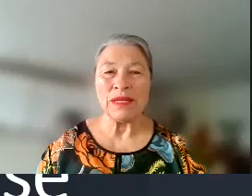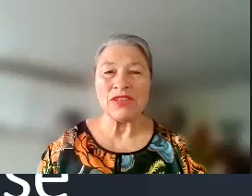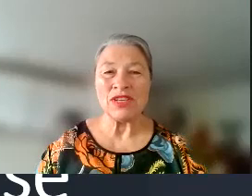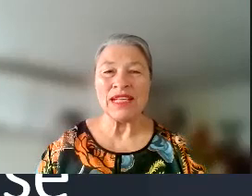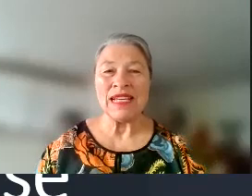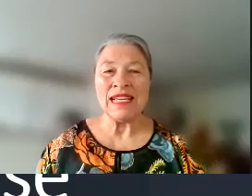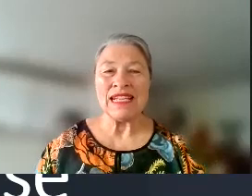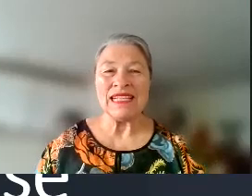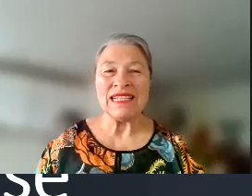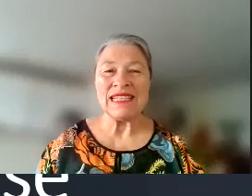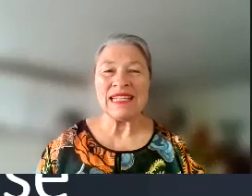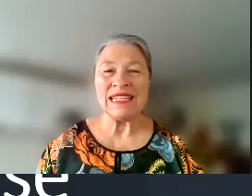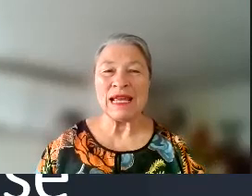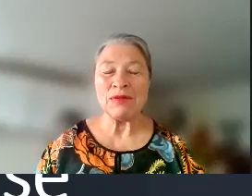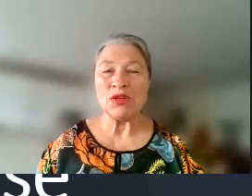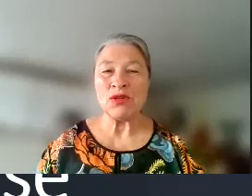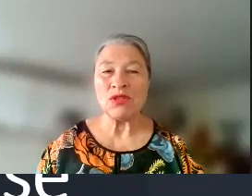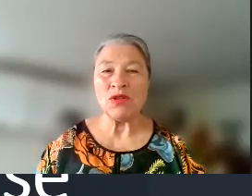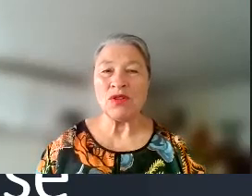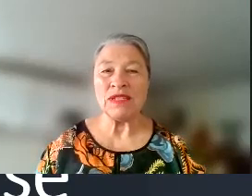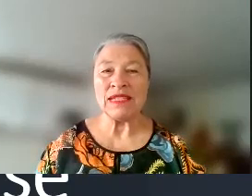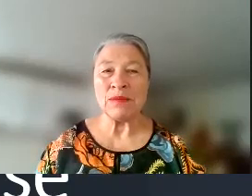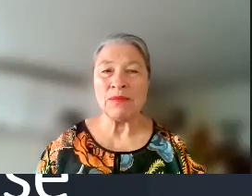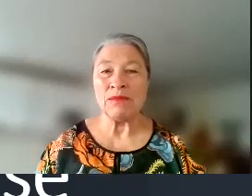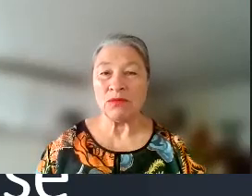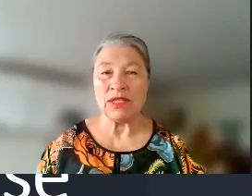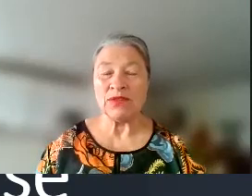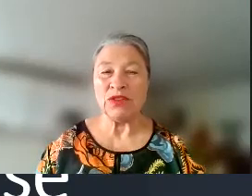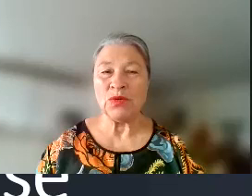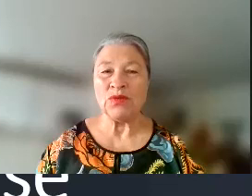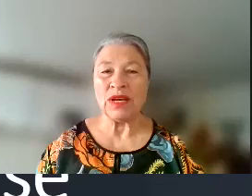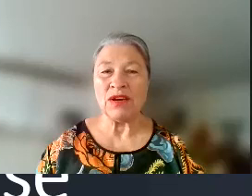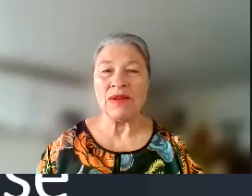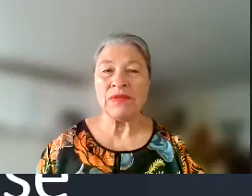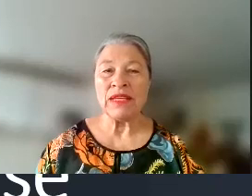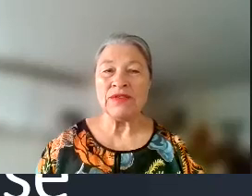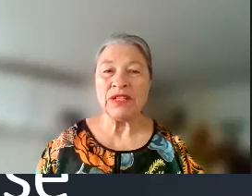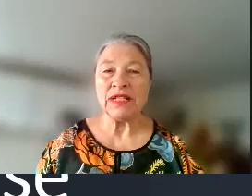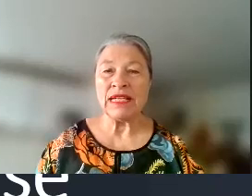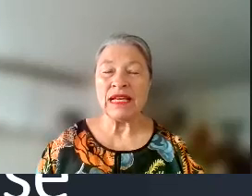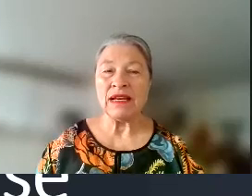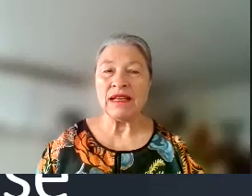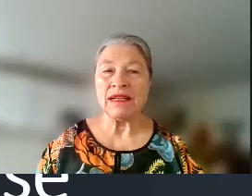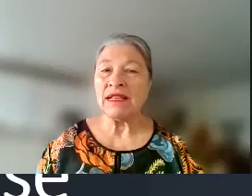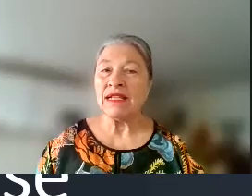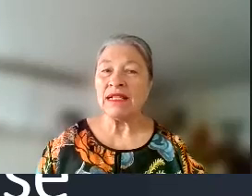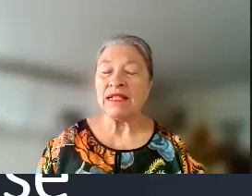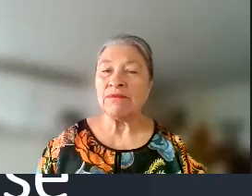top picture is a snapshot of just a few of our very